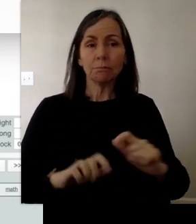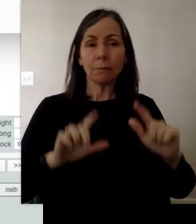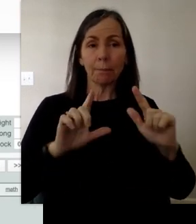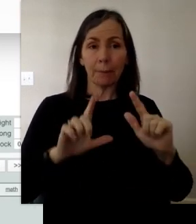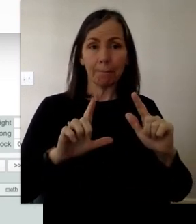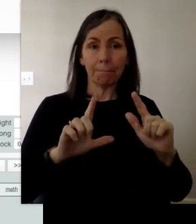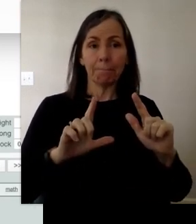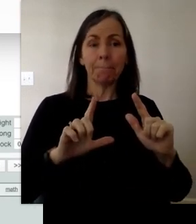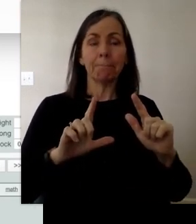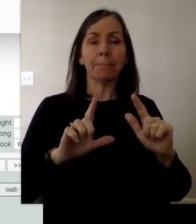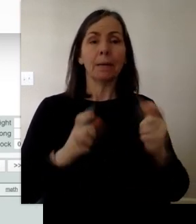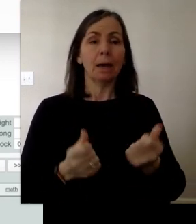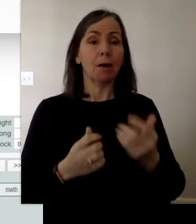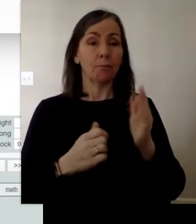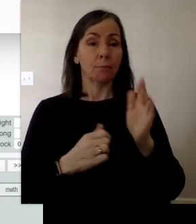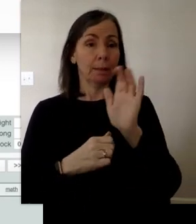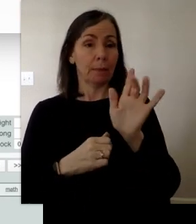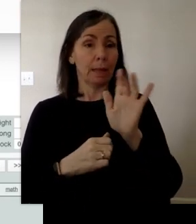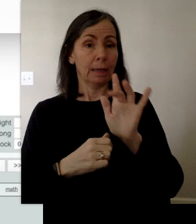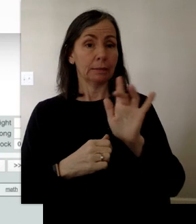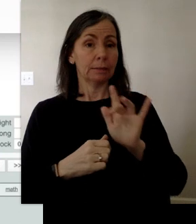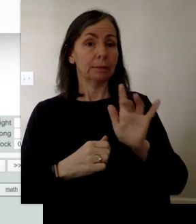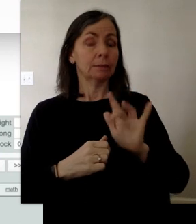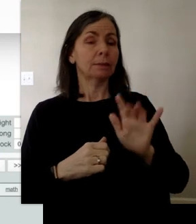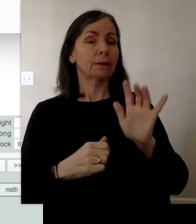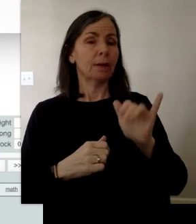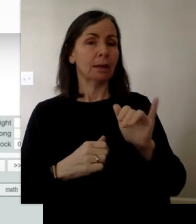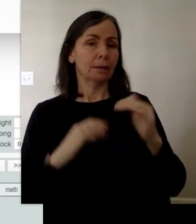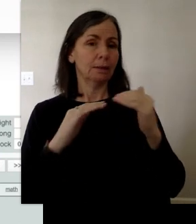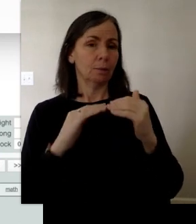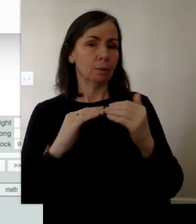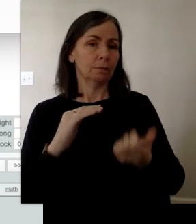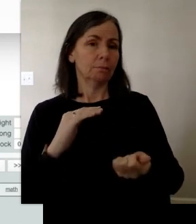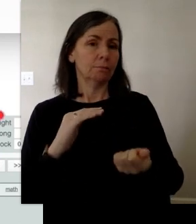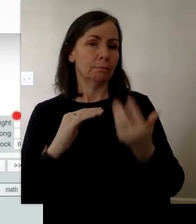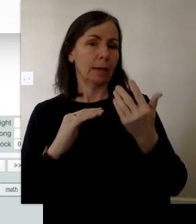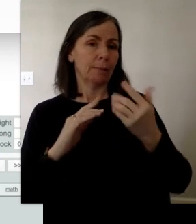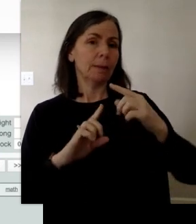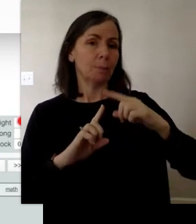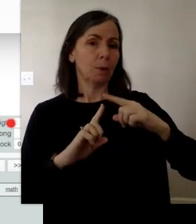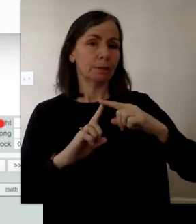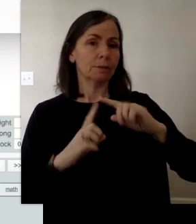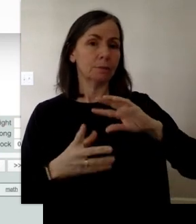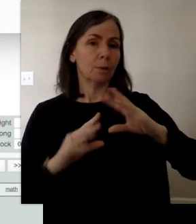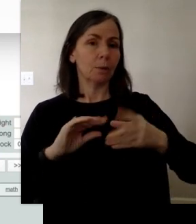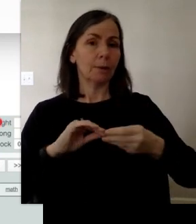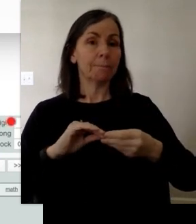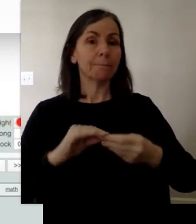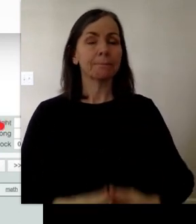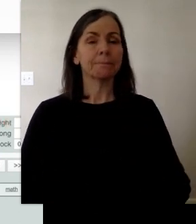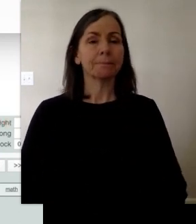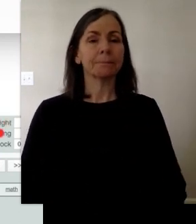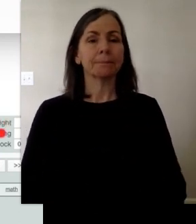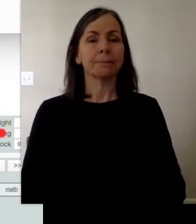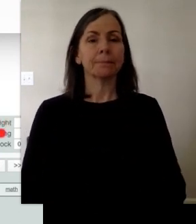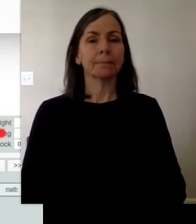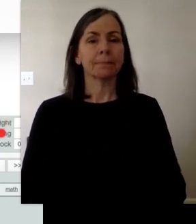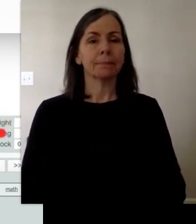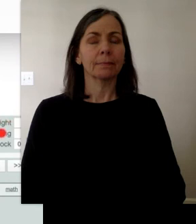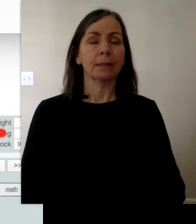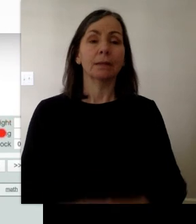this, that gives you 3 spaces, you get a total of 3 points, either right or